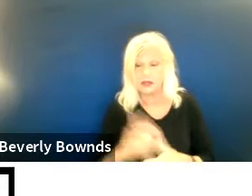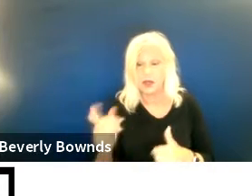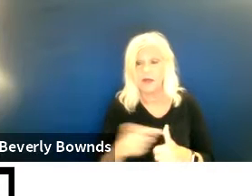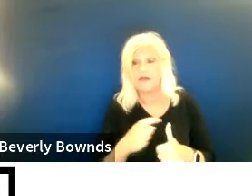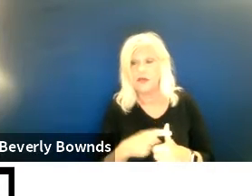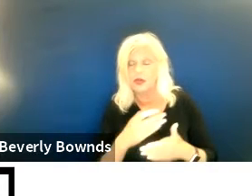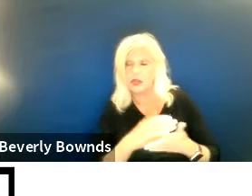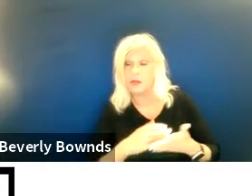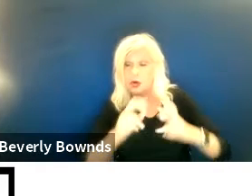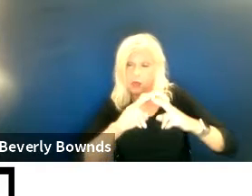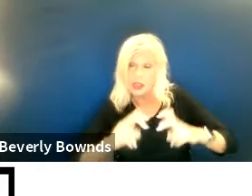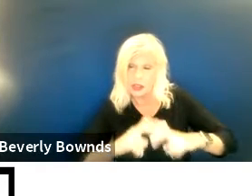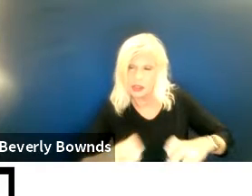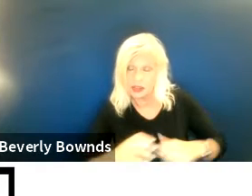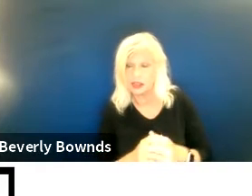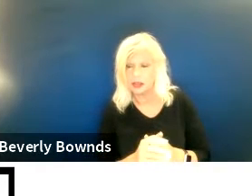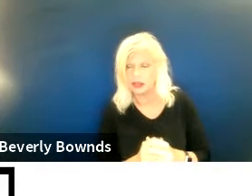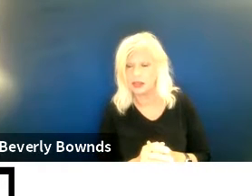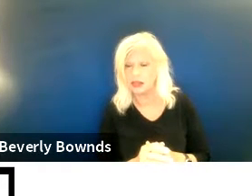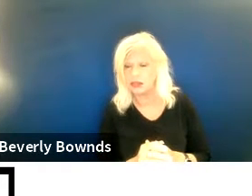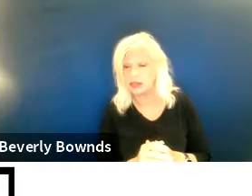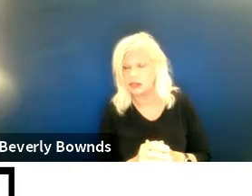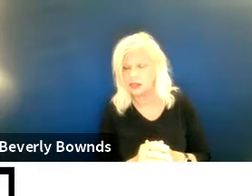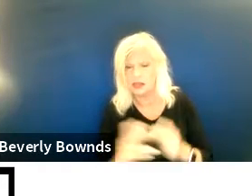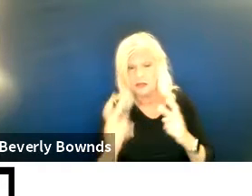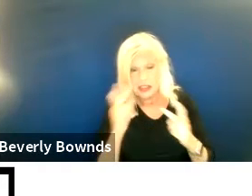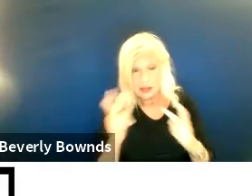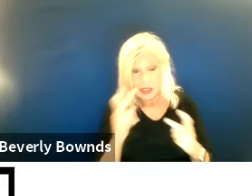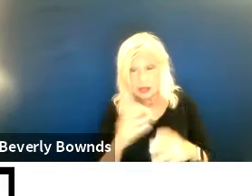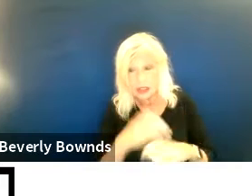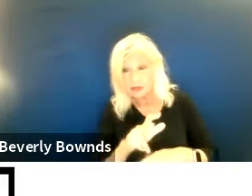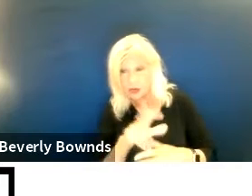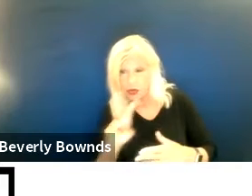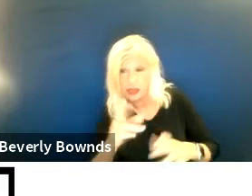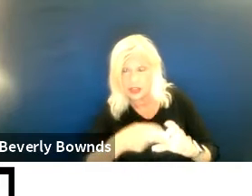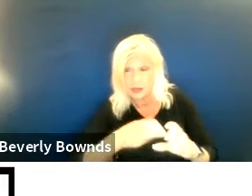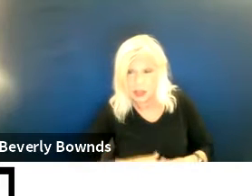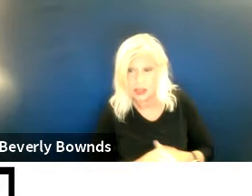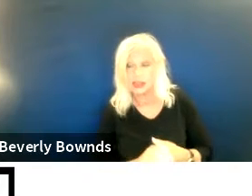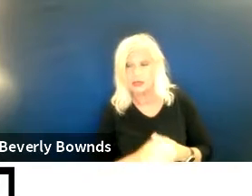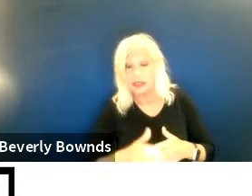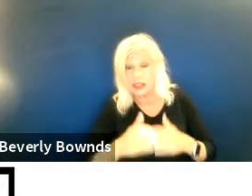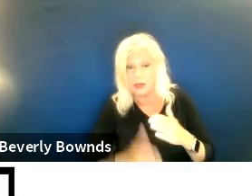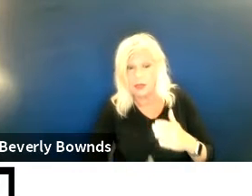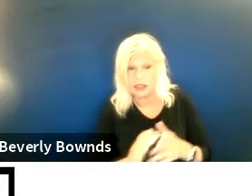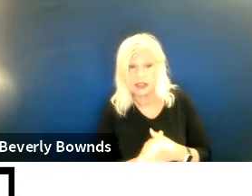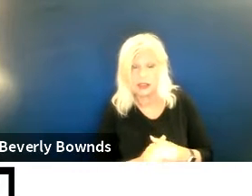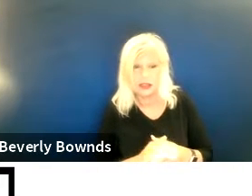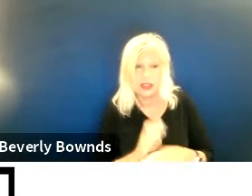analysis will assess feasibility metrics of the protocol after 36 participants completed the